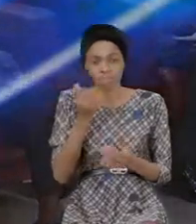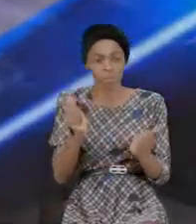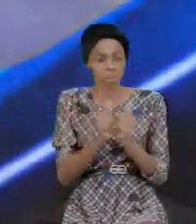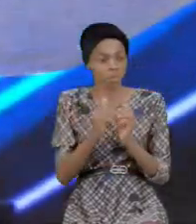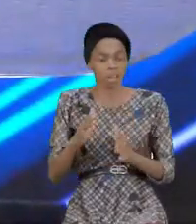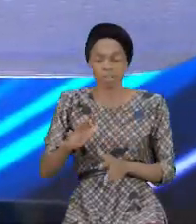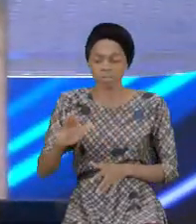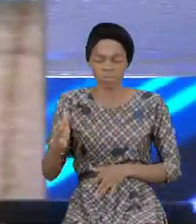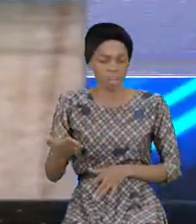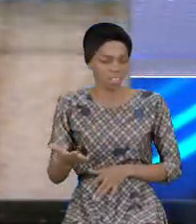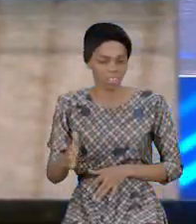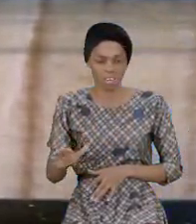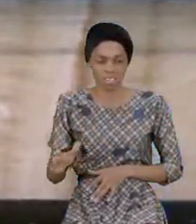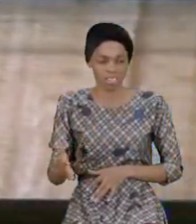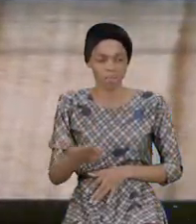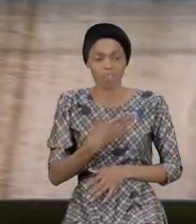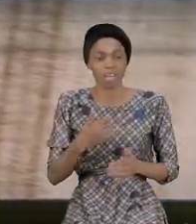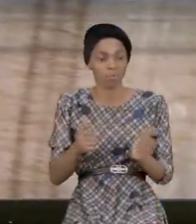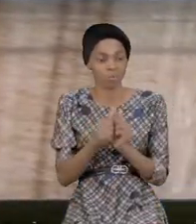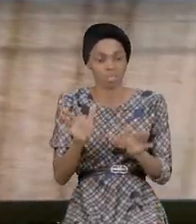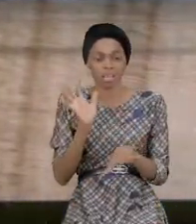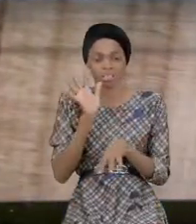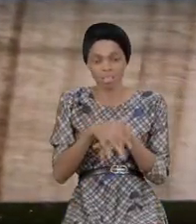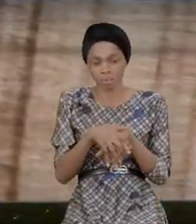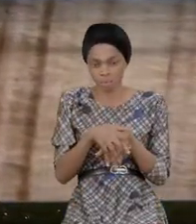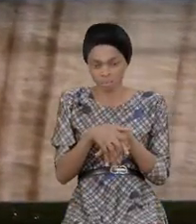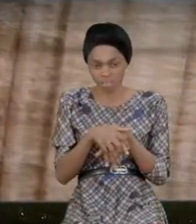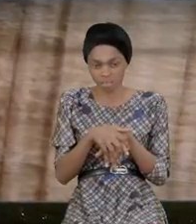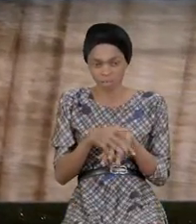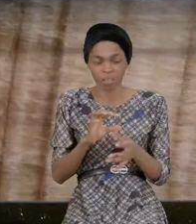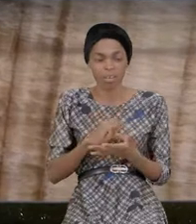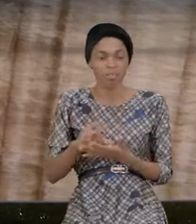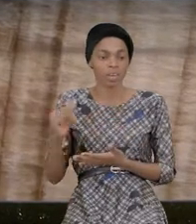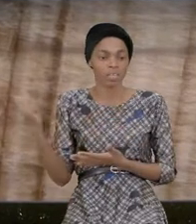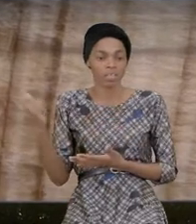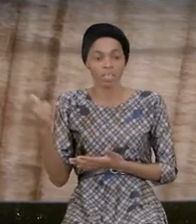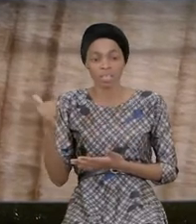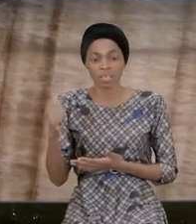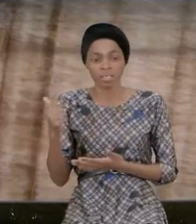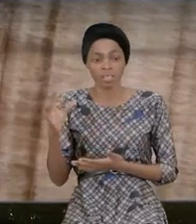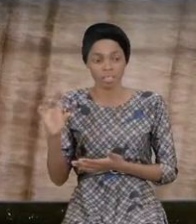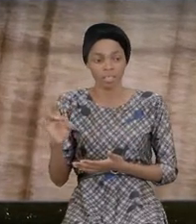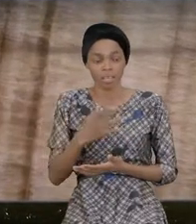without partiality, without hypocrisy. Verse 18,